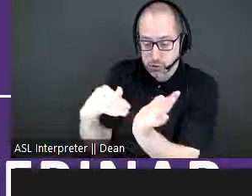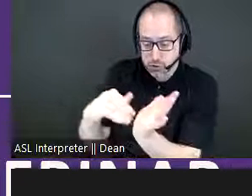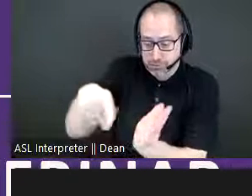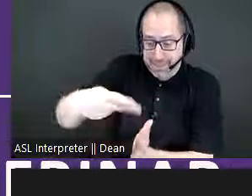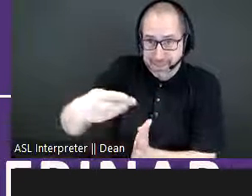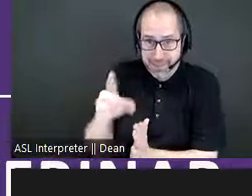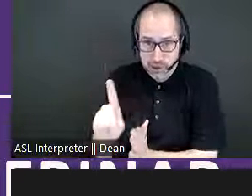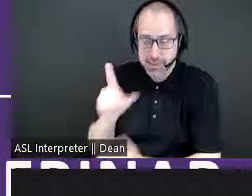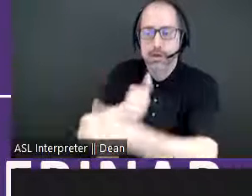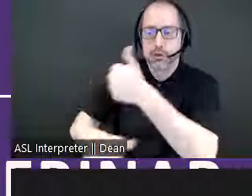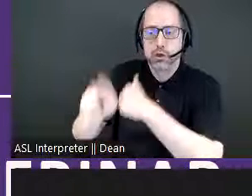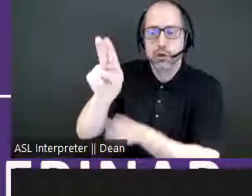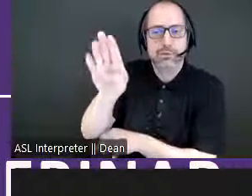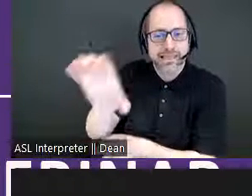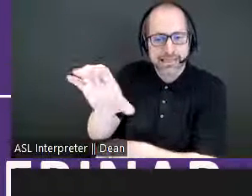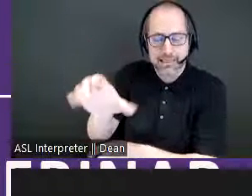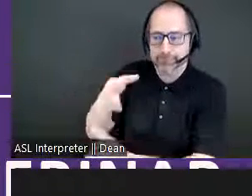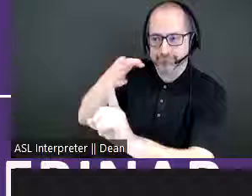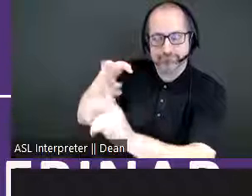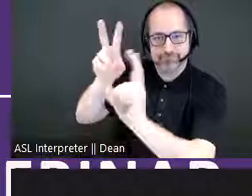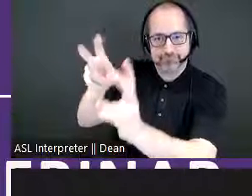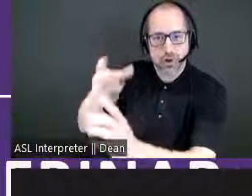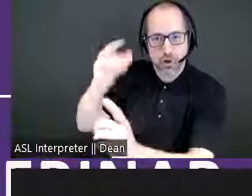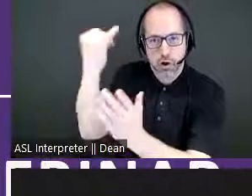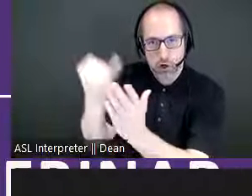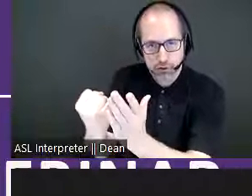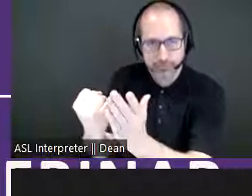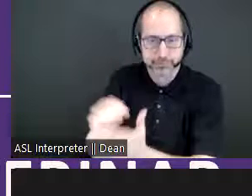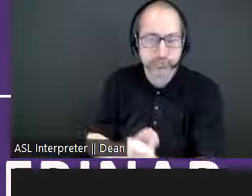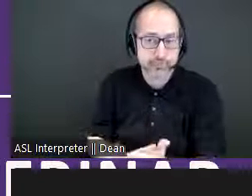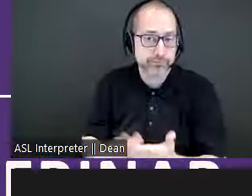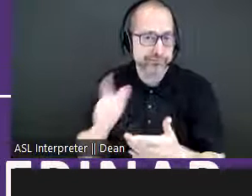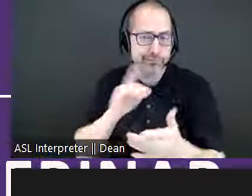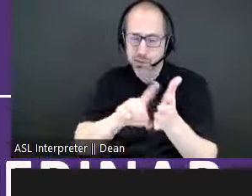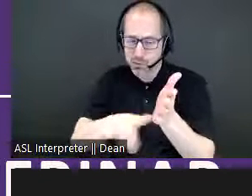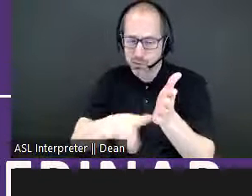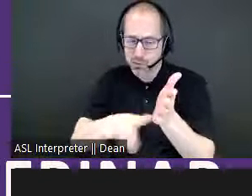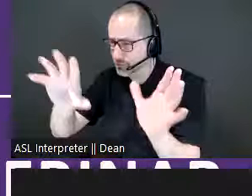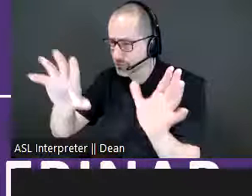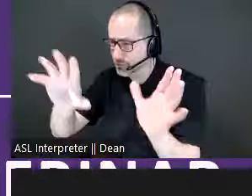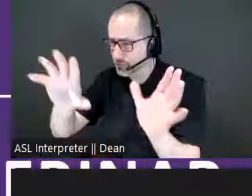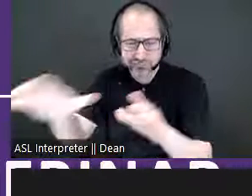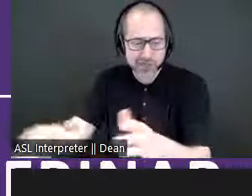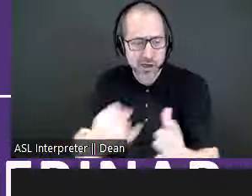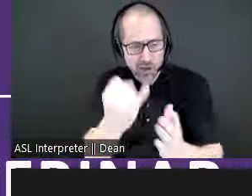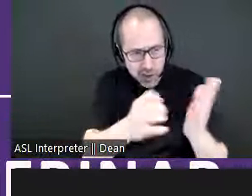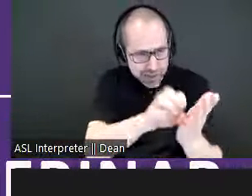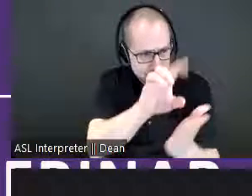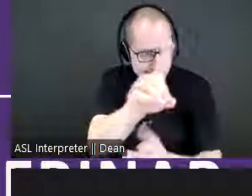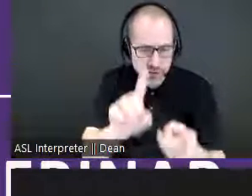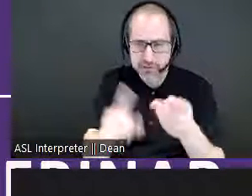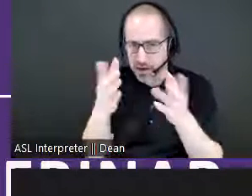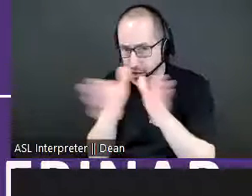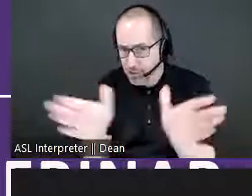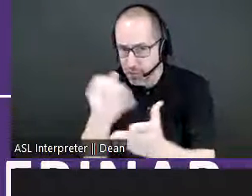art. She has worked in areas of research, including art education, public art,